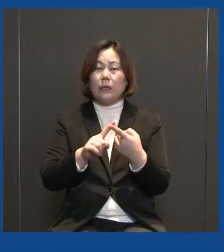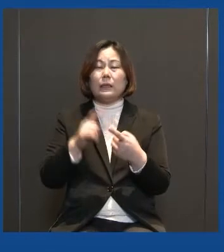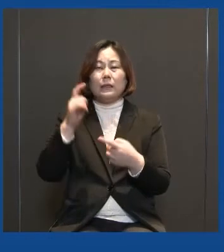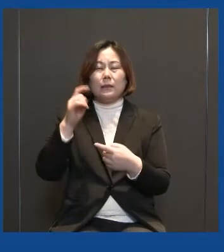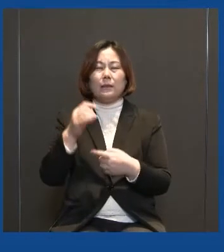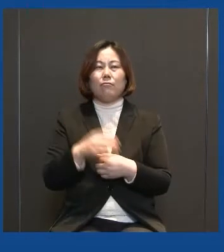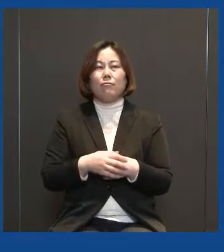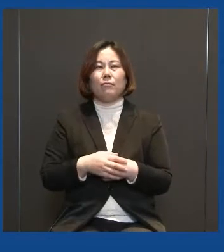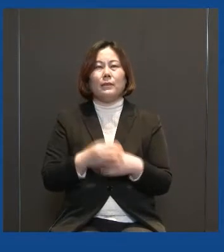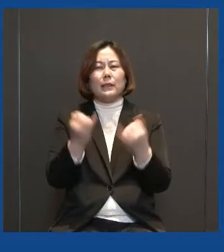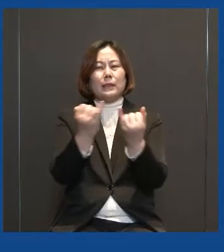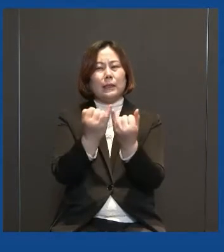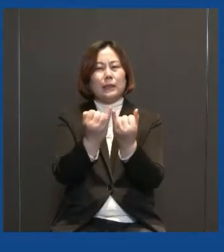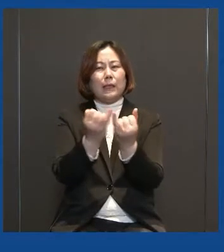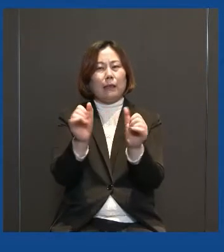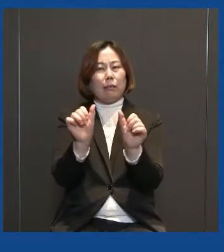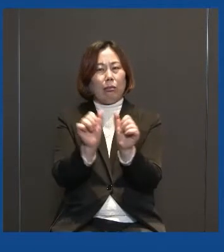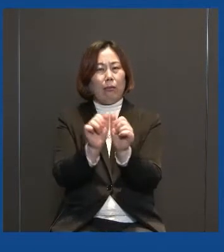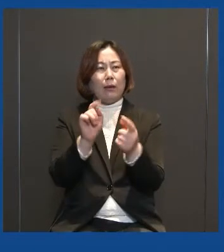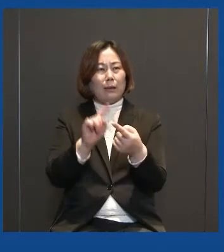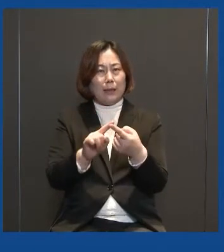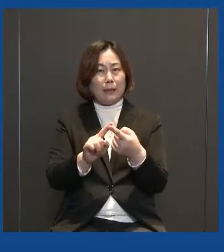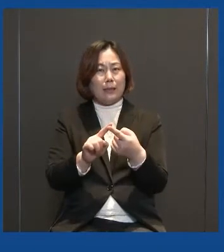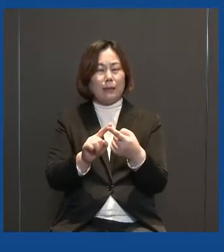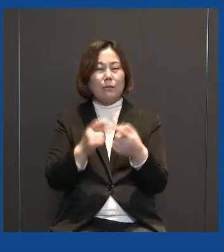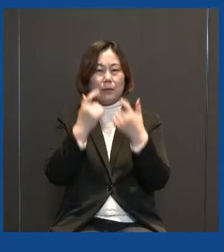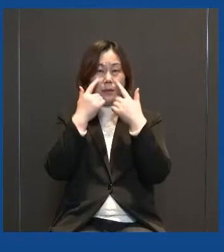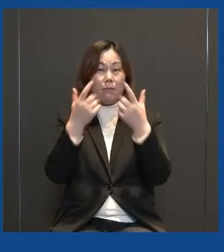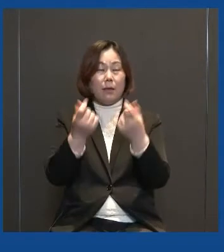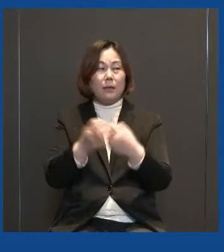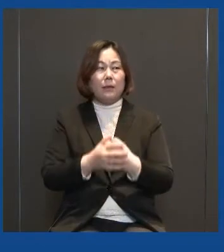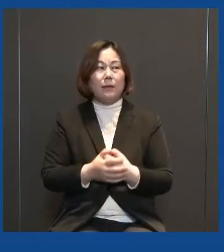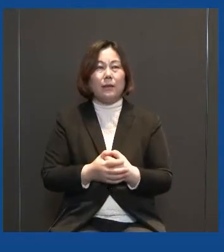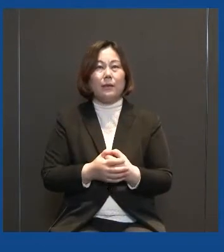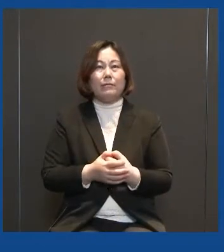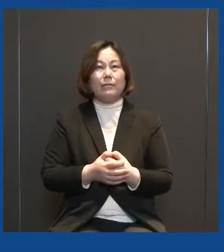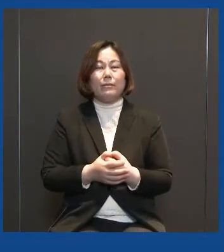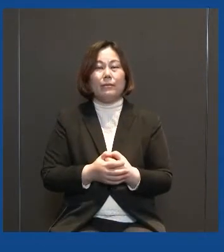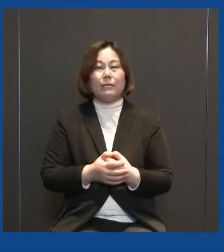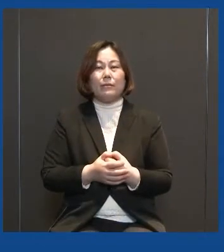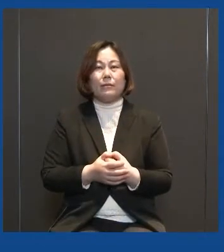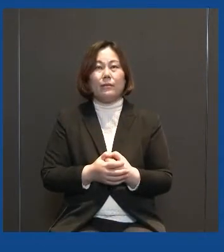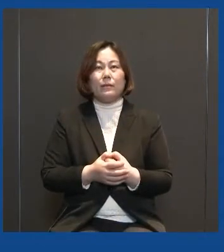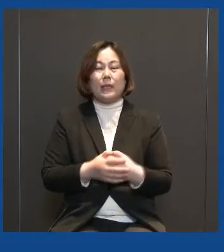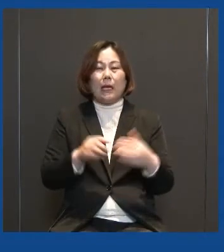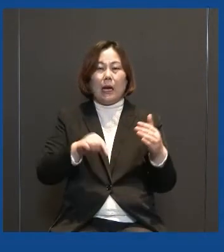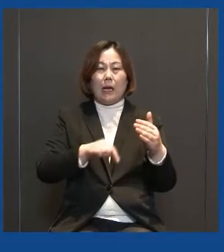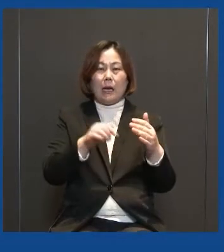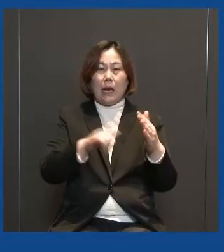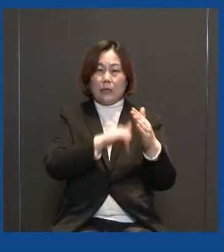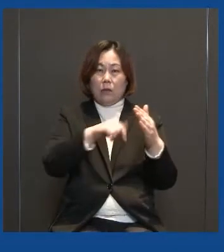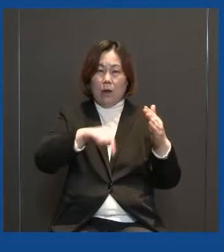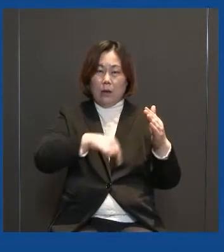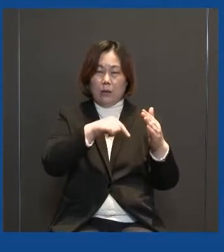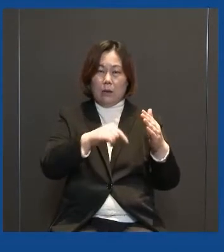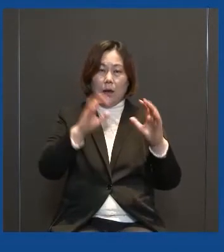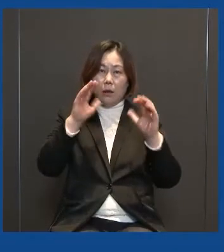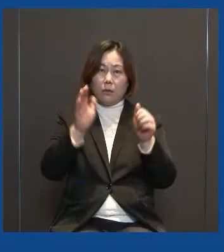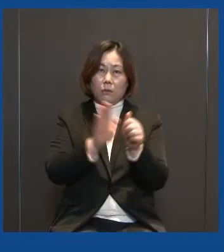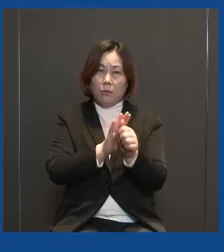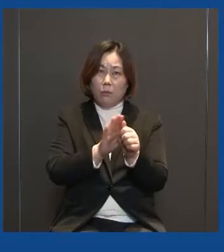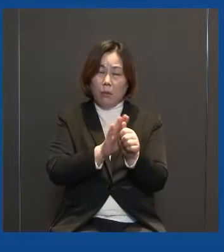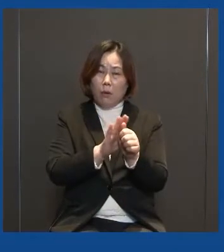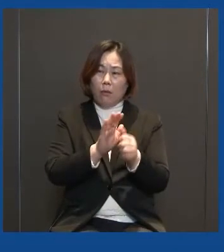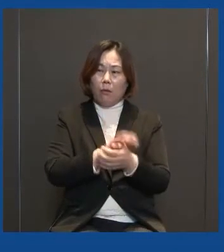thinking about gender, and also deeply rooted roles of gender. There are social distancing measures in